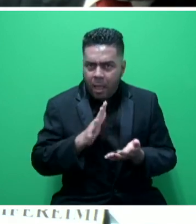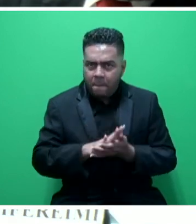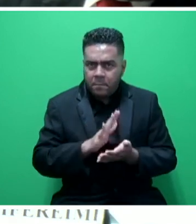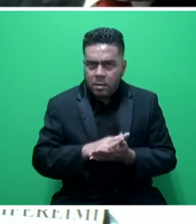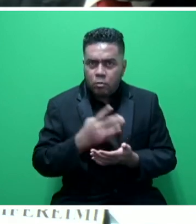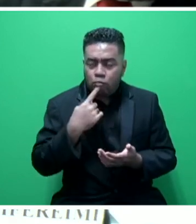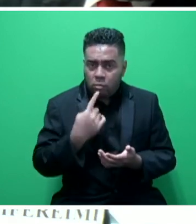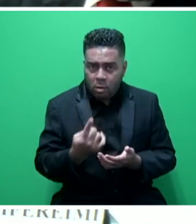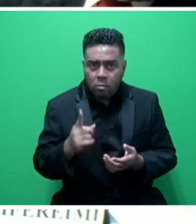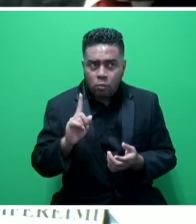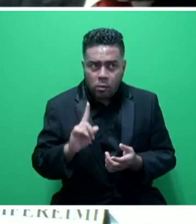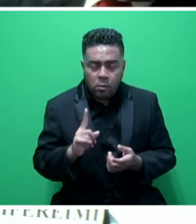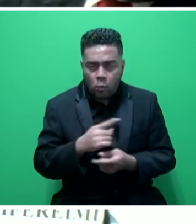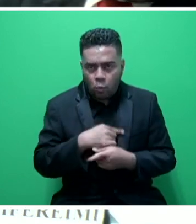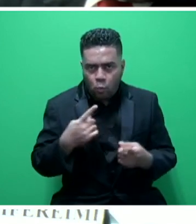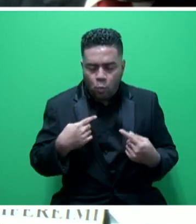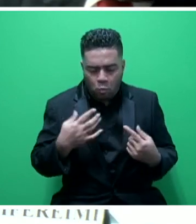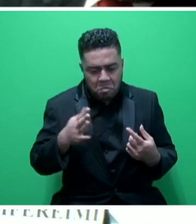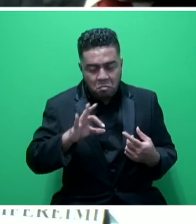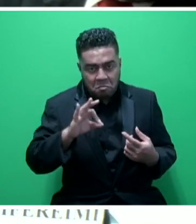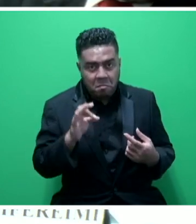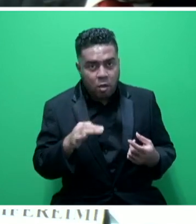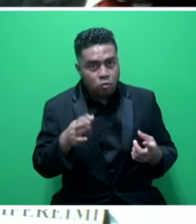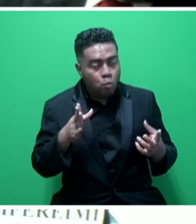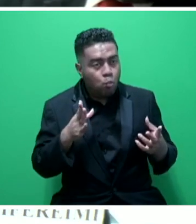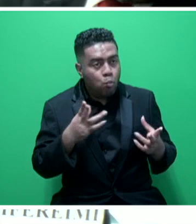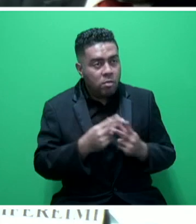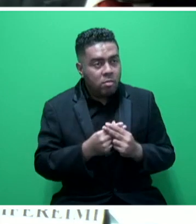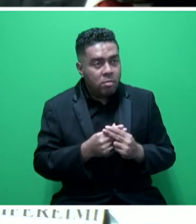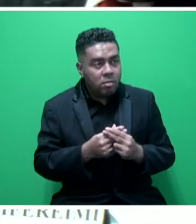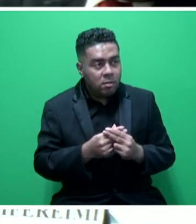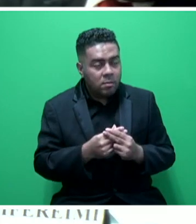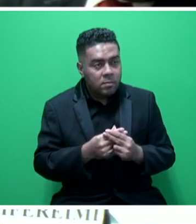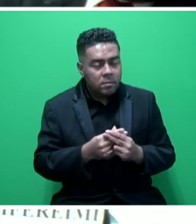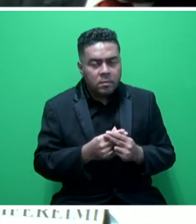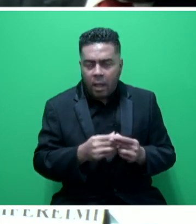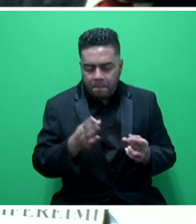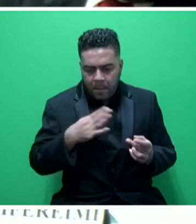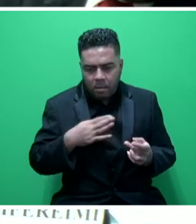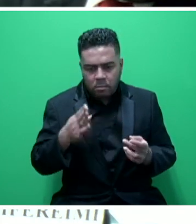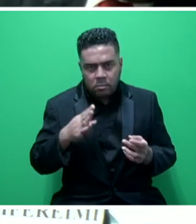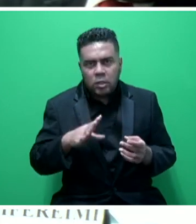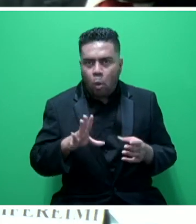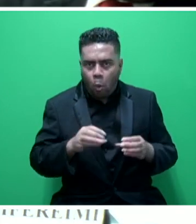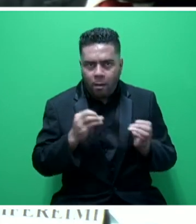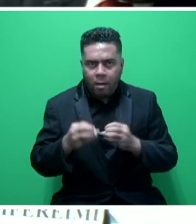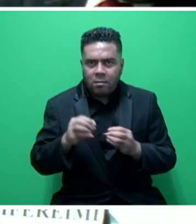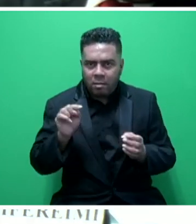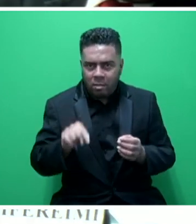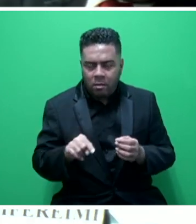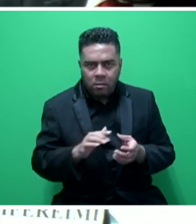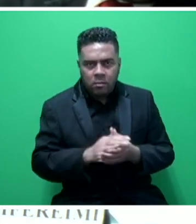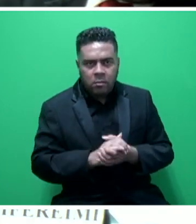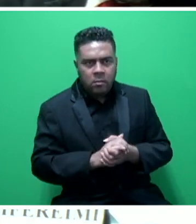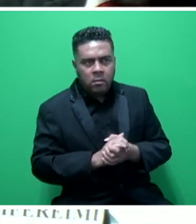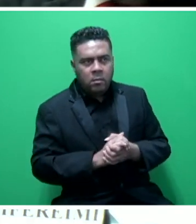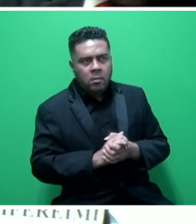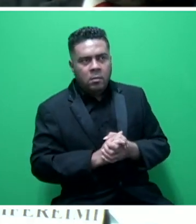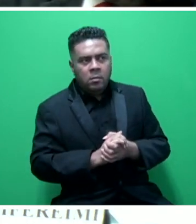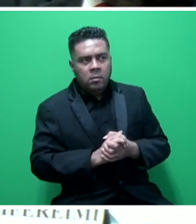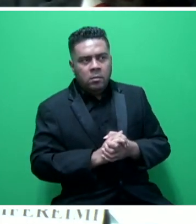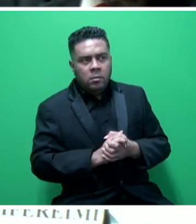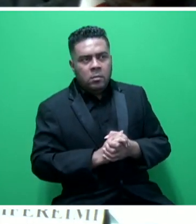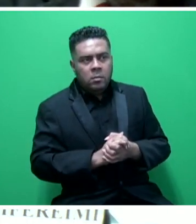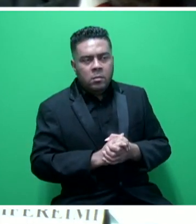say that we are yet to meet with Telecom. I think my ministry is organizing that together with